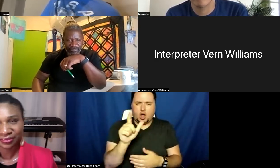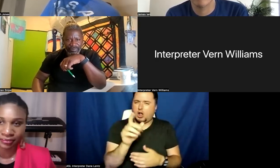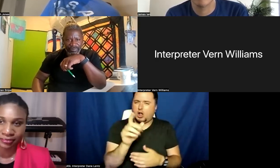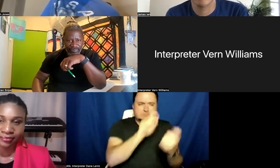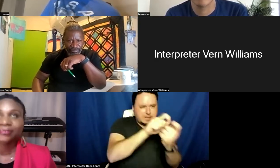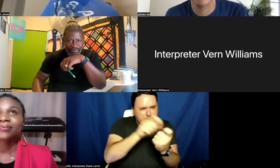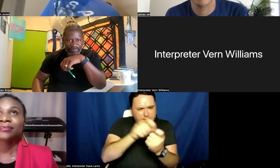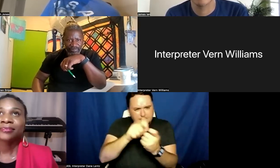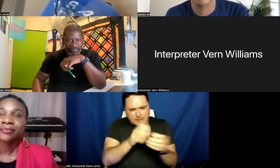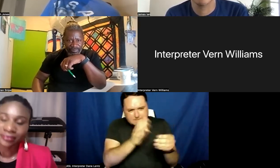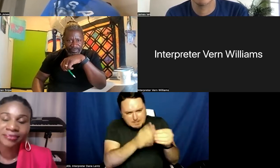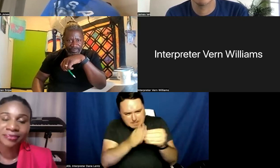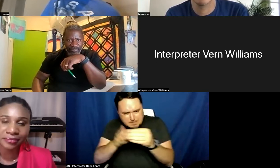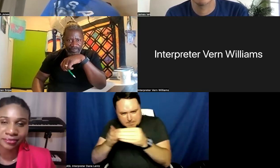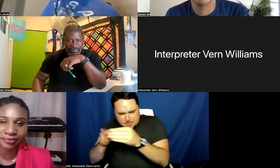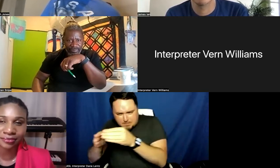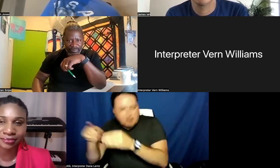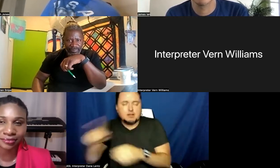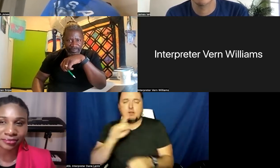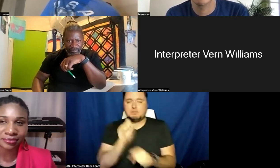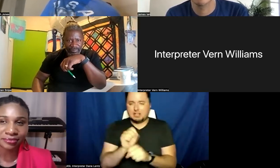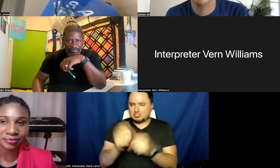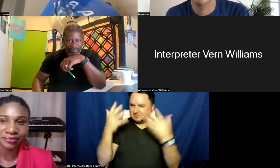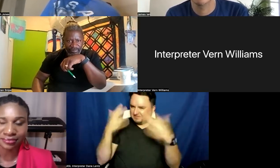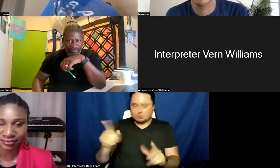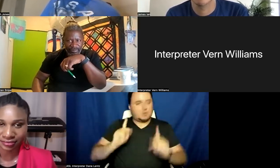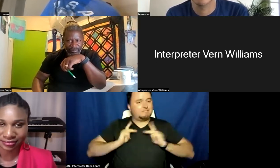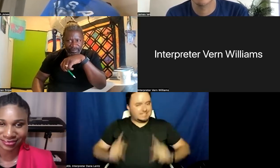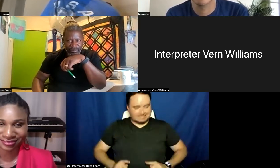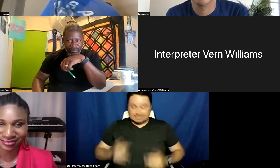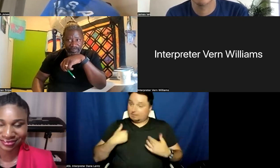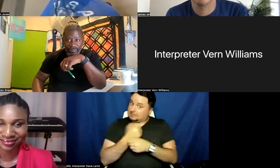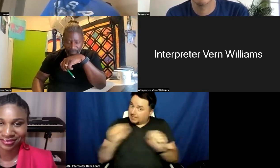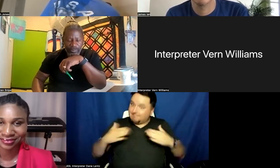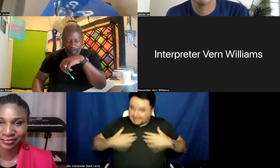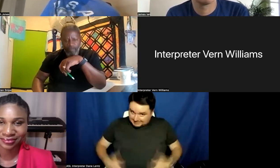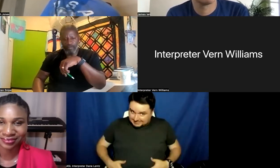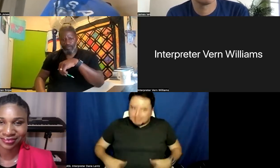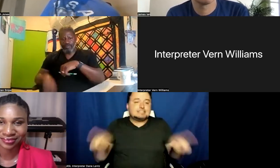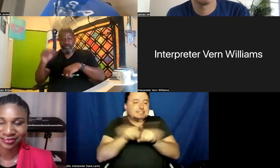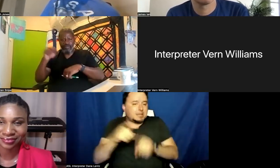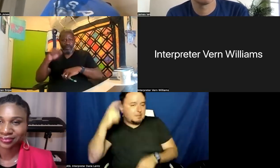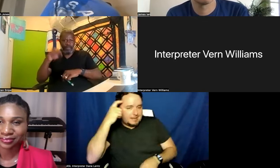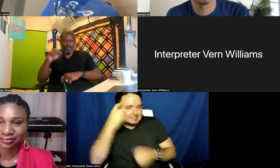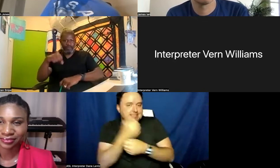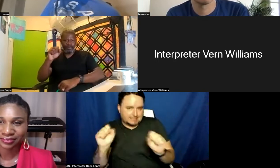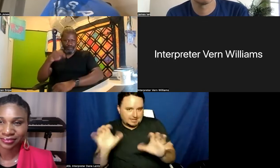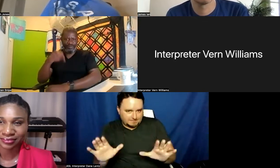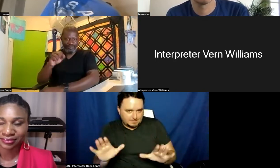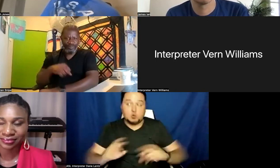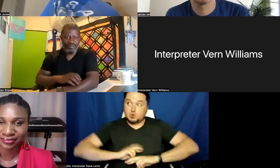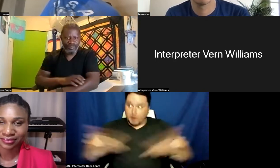I's, made sure that, you know, you're physically safe just as much as you are mentally, you know, ready for